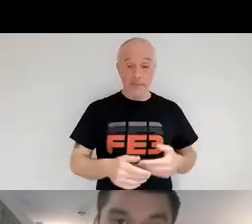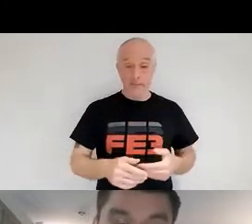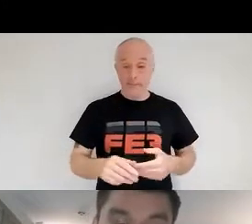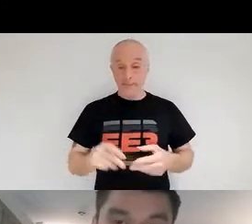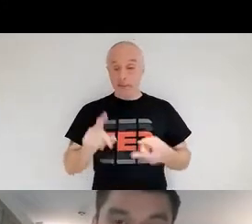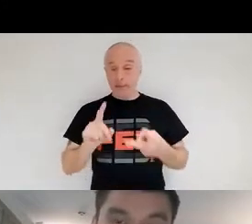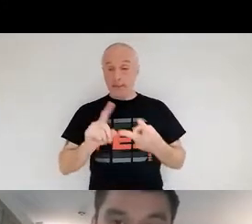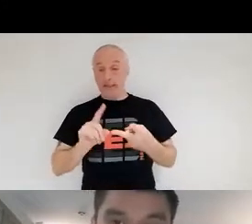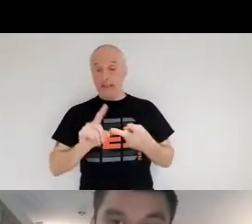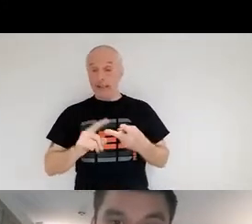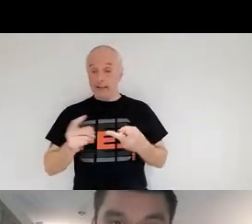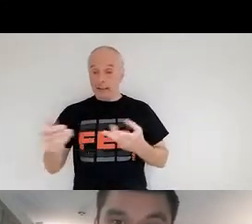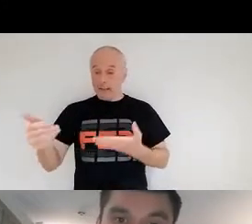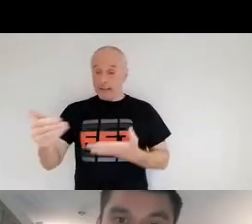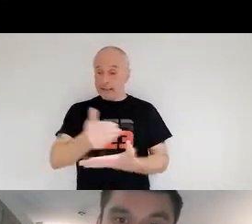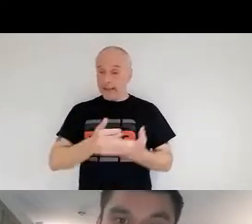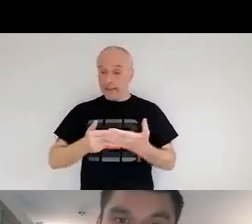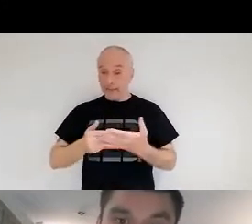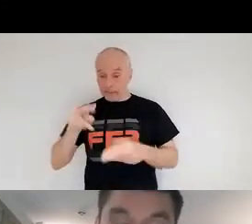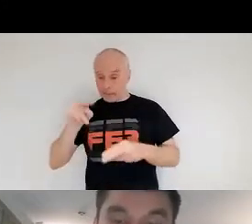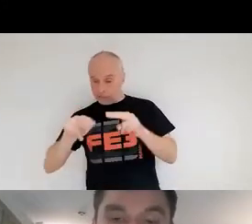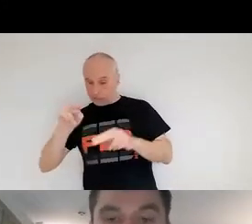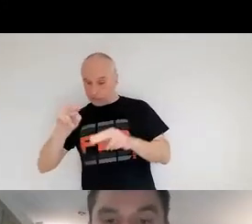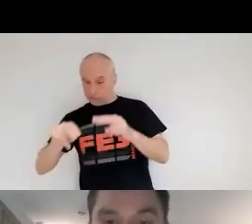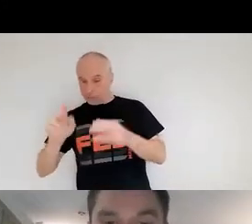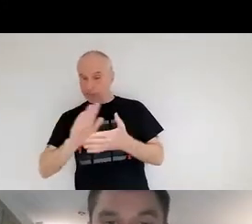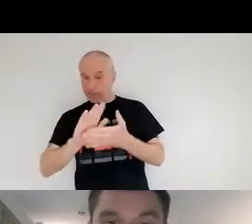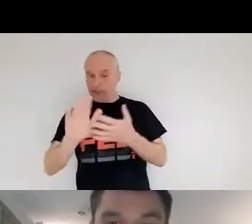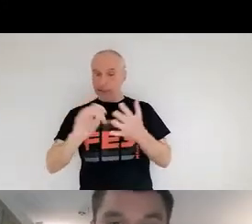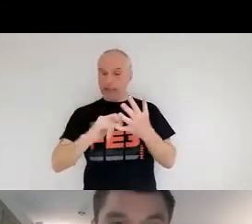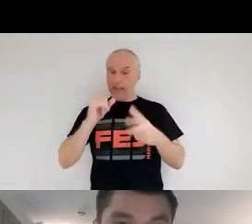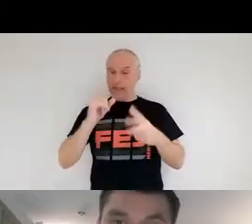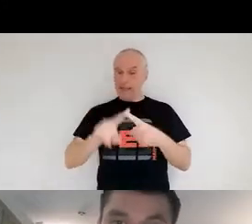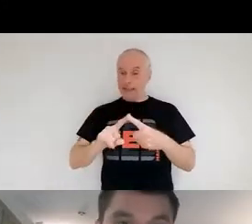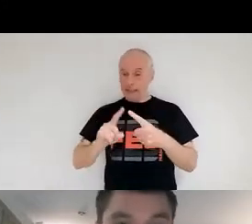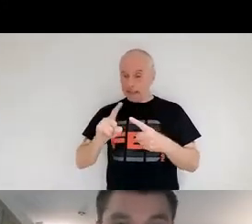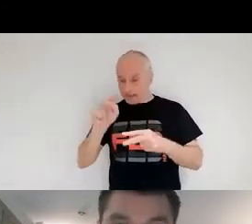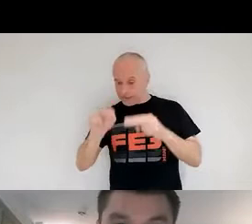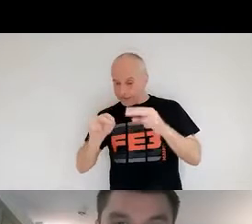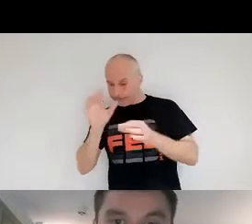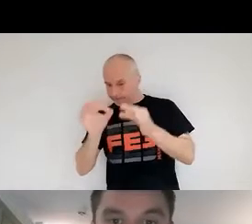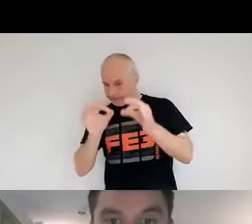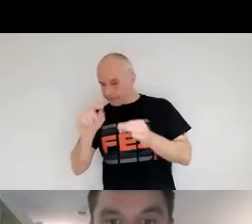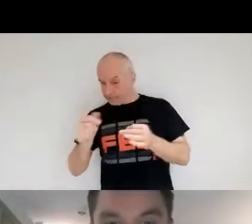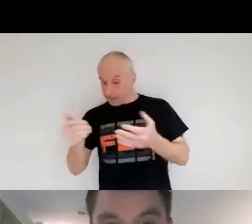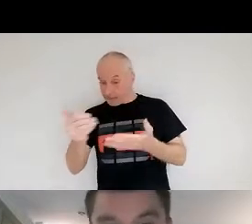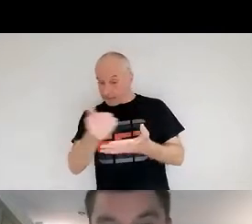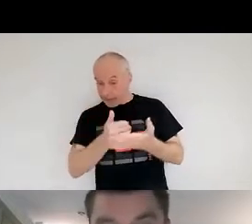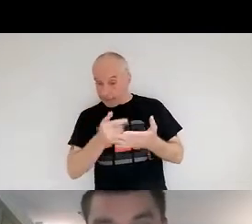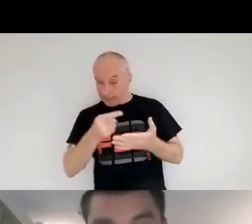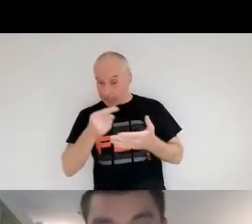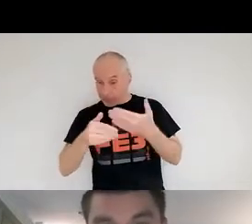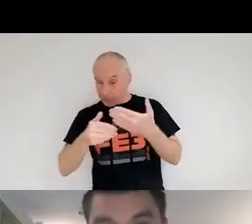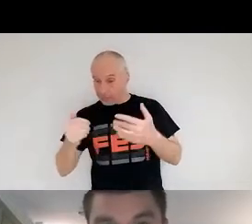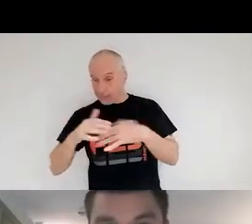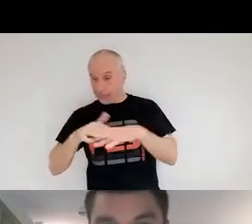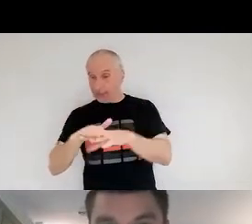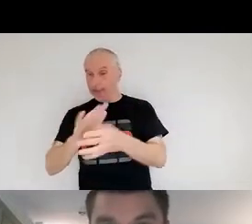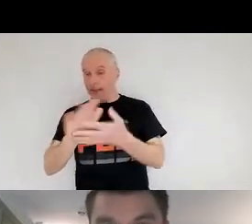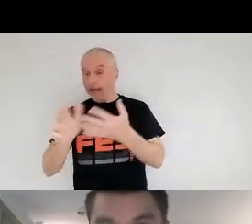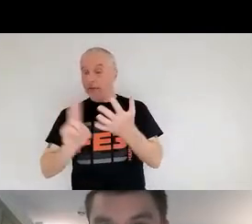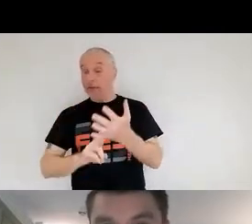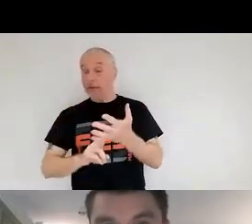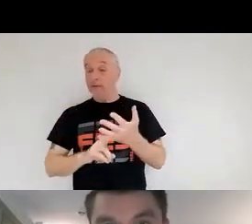case assessment, which is being done by the HSE, which is asking the question, is this a safe thing to do? And if both of those assessments